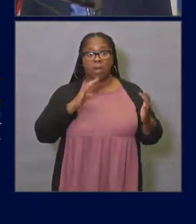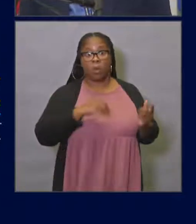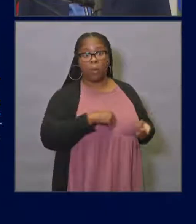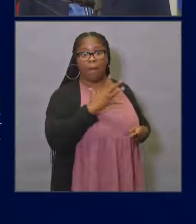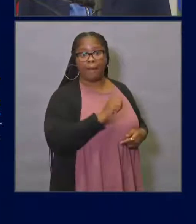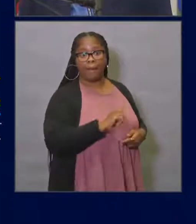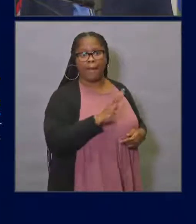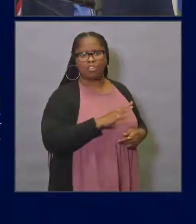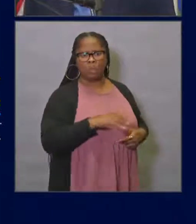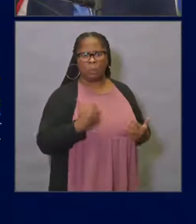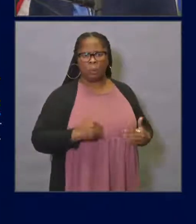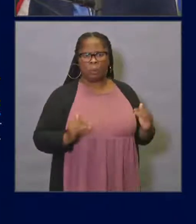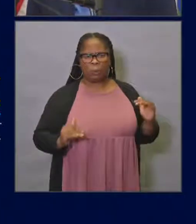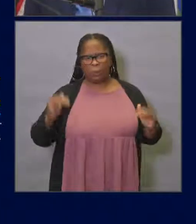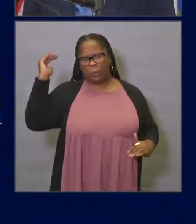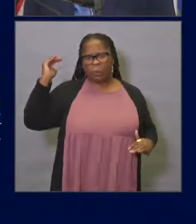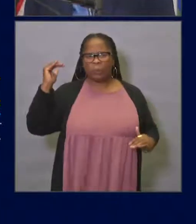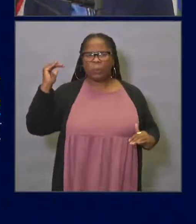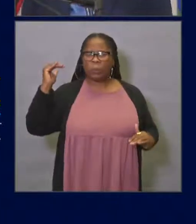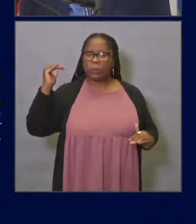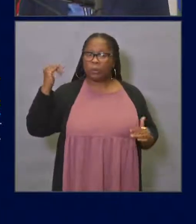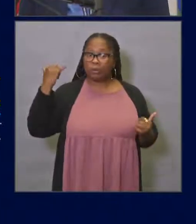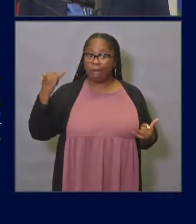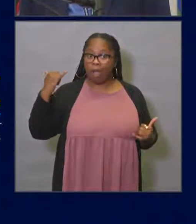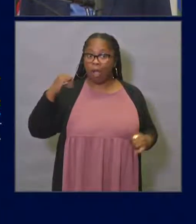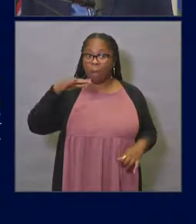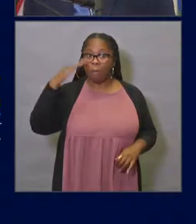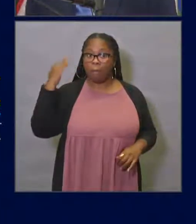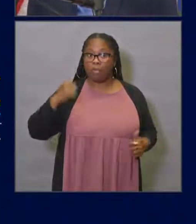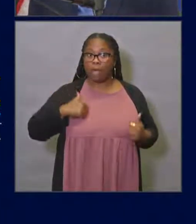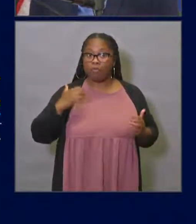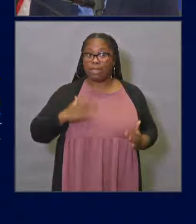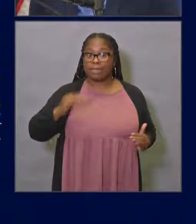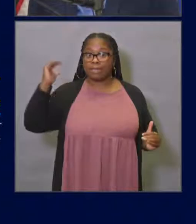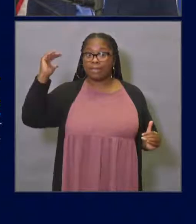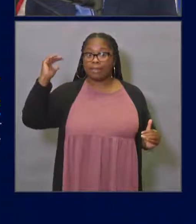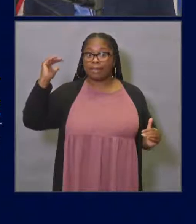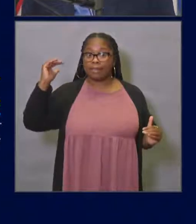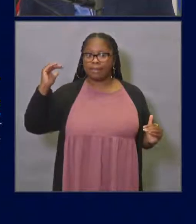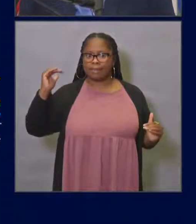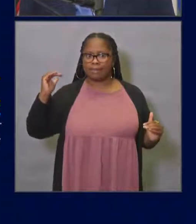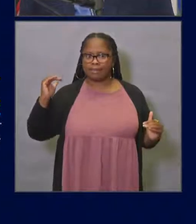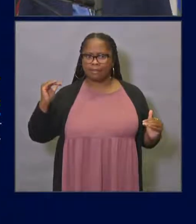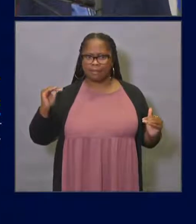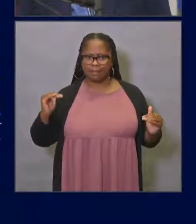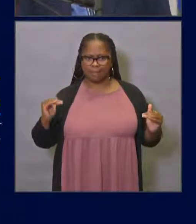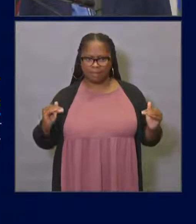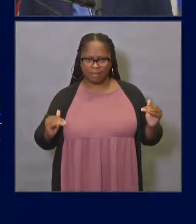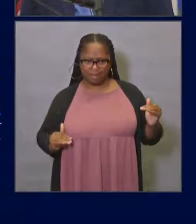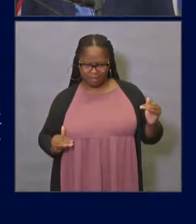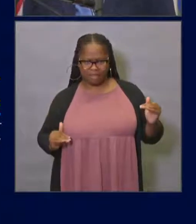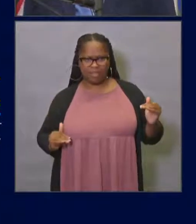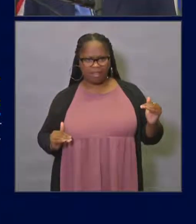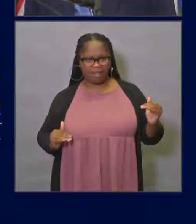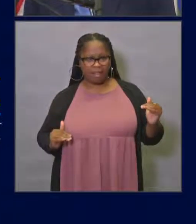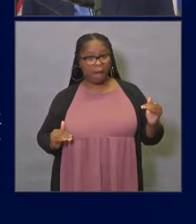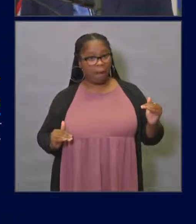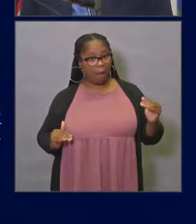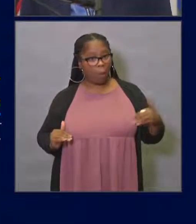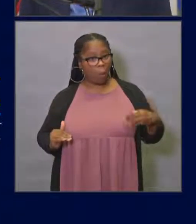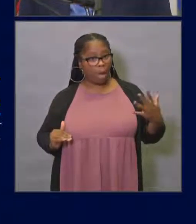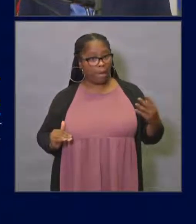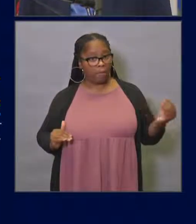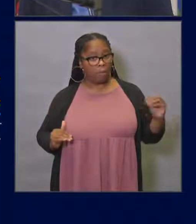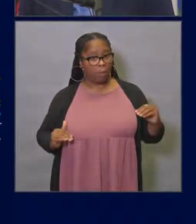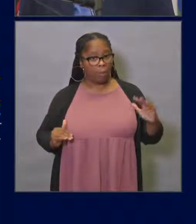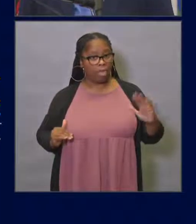residents. But the case rate now among black residents is less than that of white residents at 21 cases per 100,000